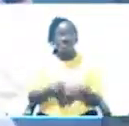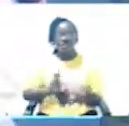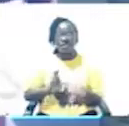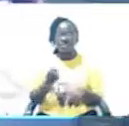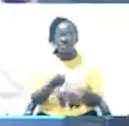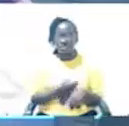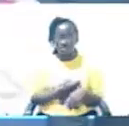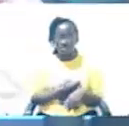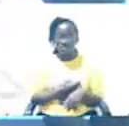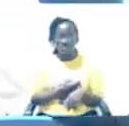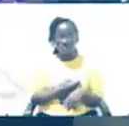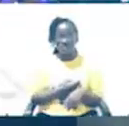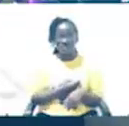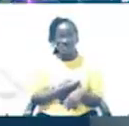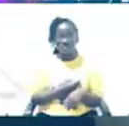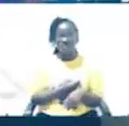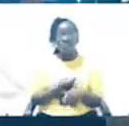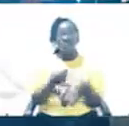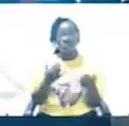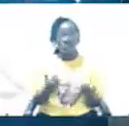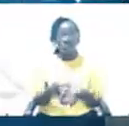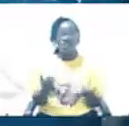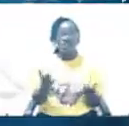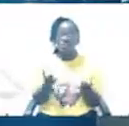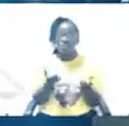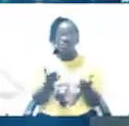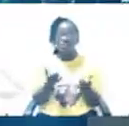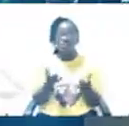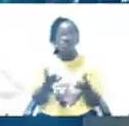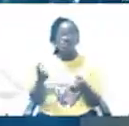Mebema of penin abe bom pie.